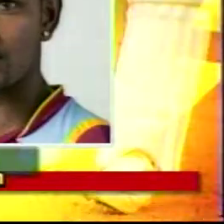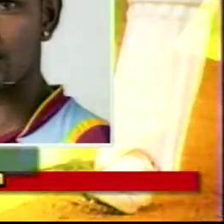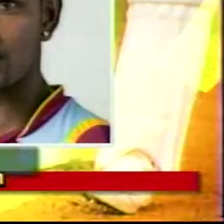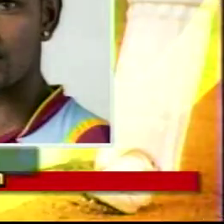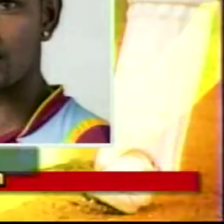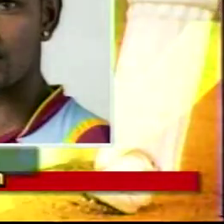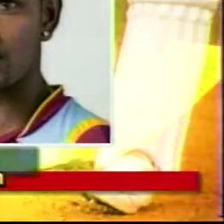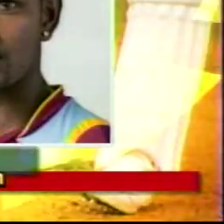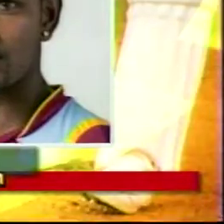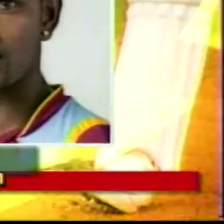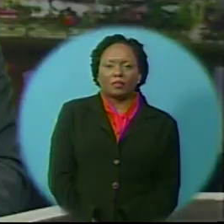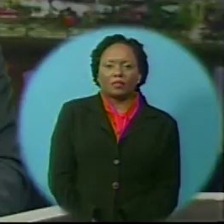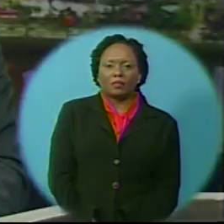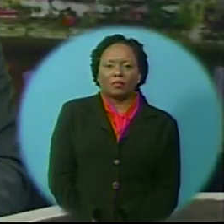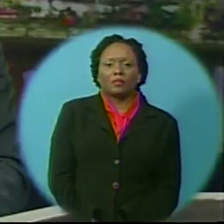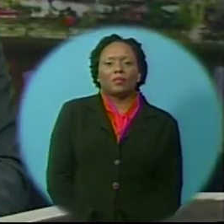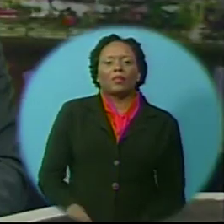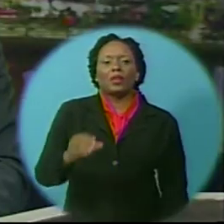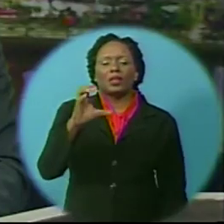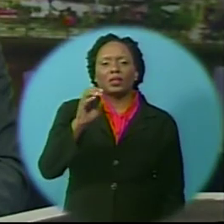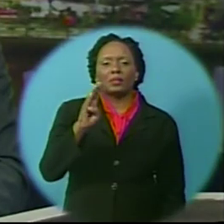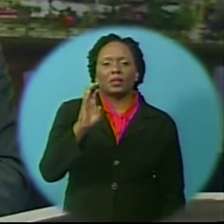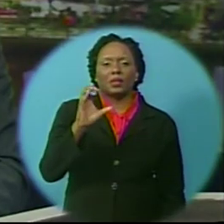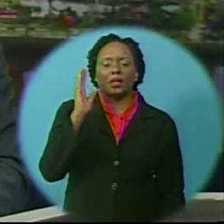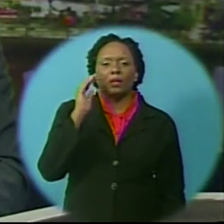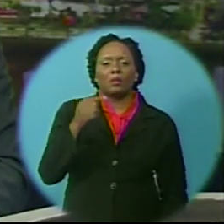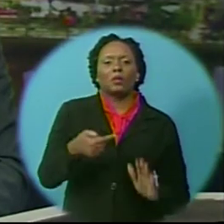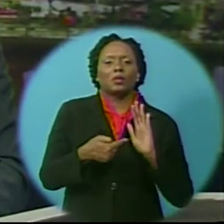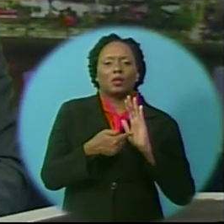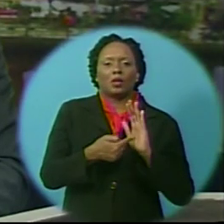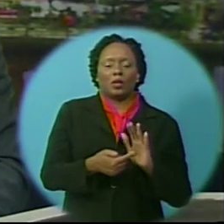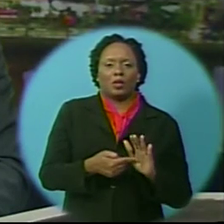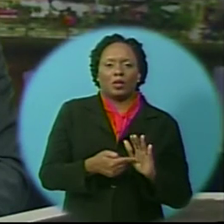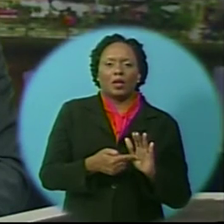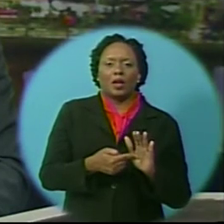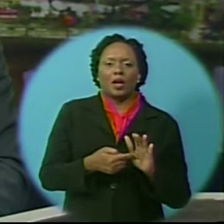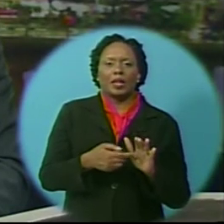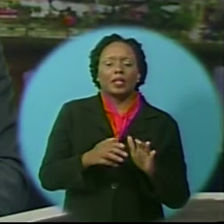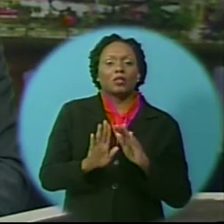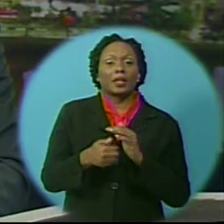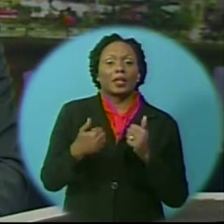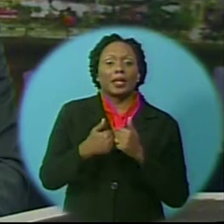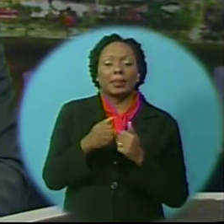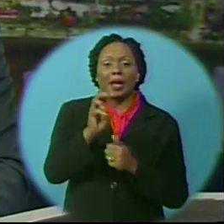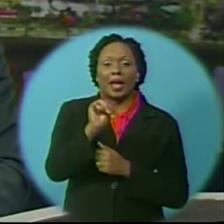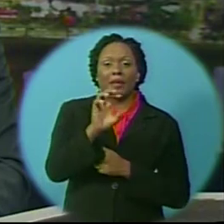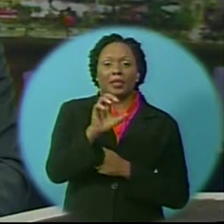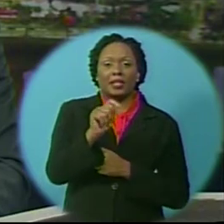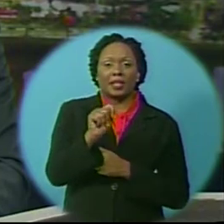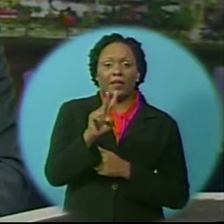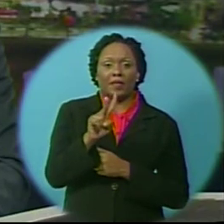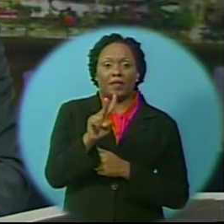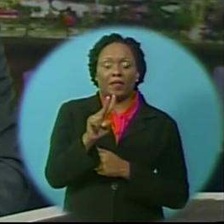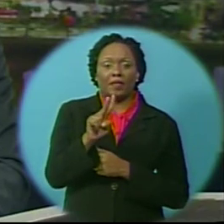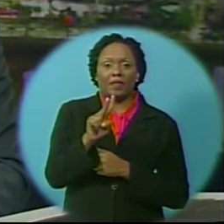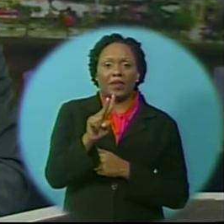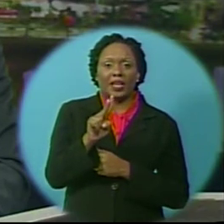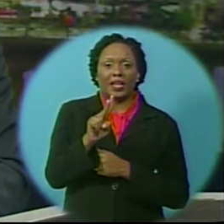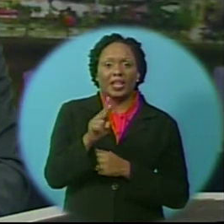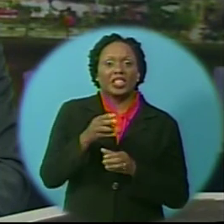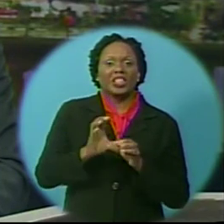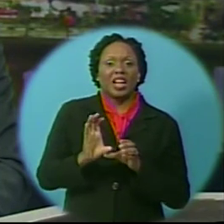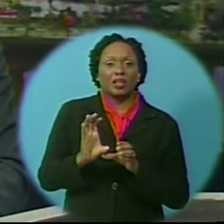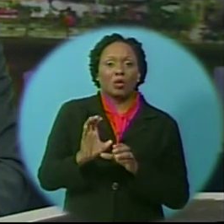good challenge. Well, CBC will have live coverage of the test via MCTV Sports Max 1, that's